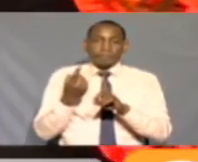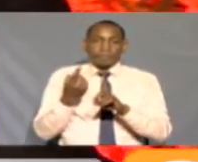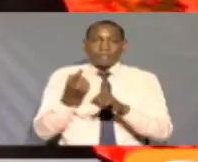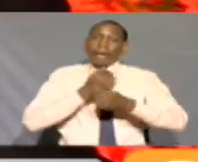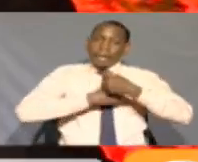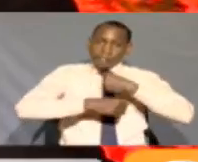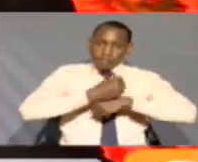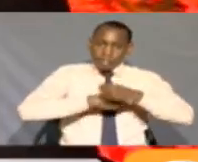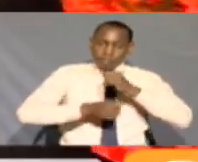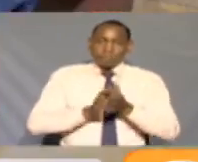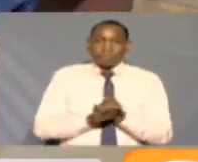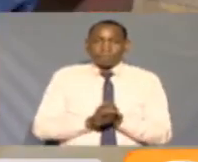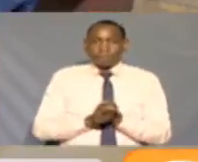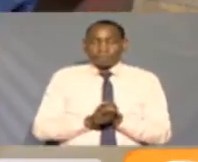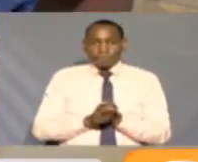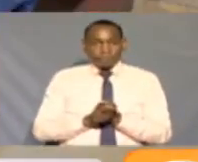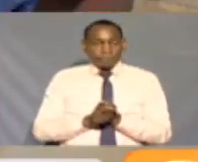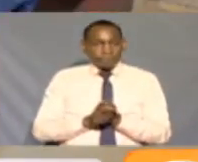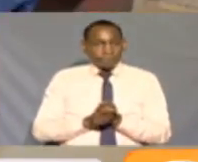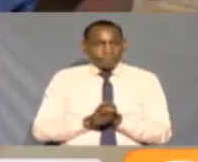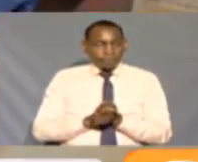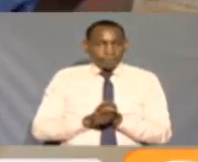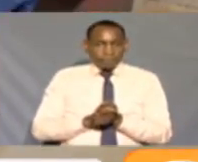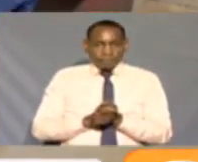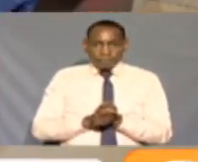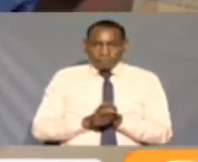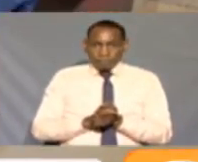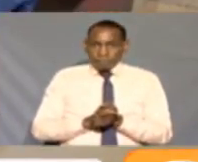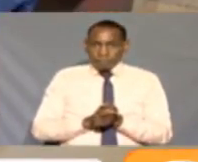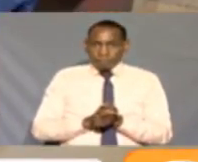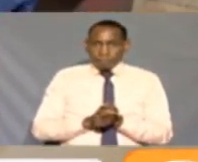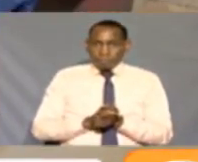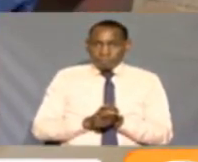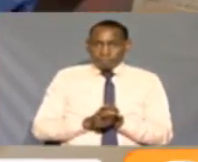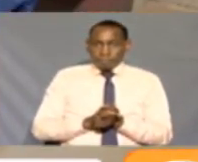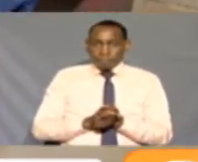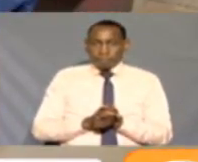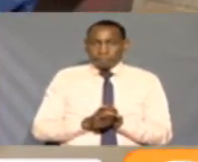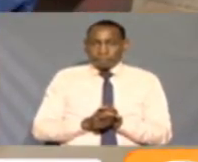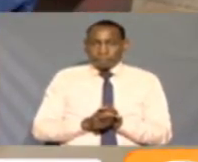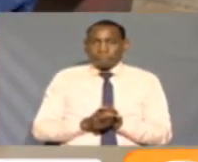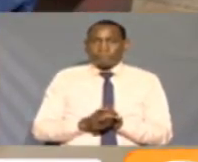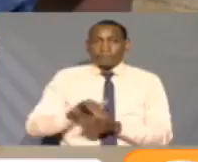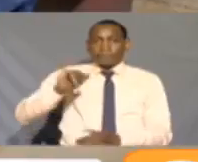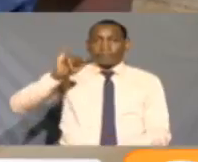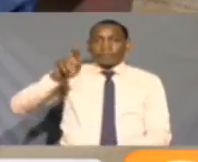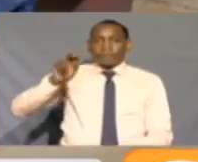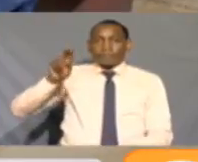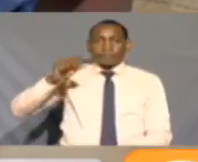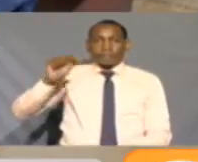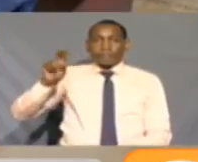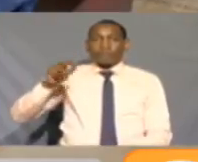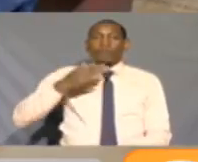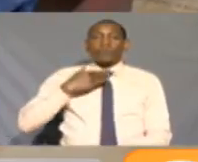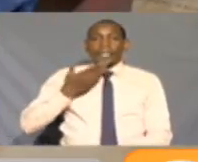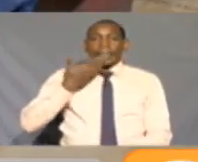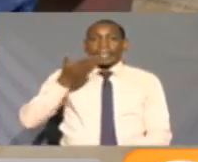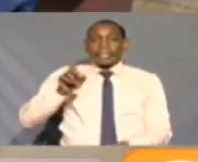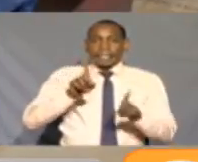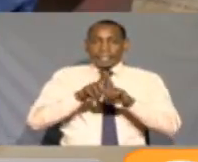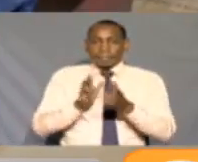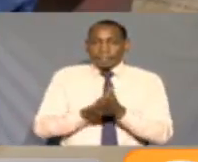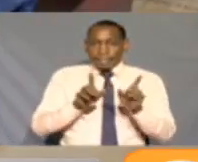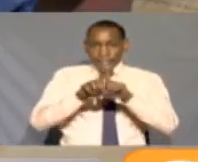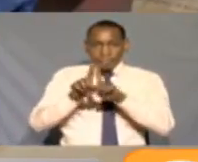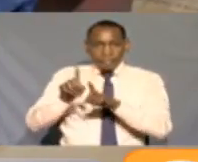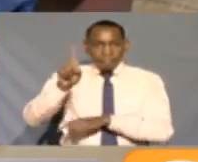Okay, I think you've answered the question that he wanted. Let's get another one. Na mwona Irungu hapo anataka kujibu kabla kumpatia mtu mwingine nafasi. Let me also touch on